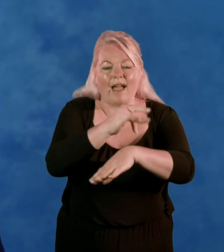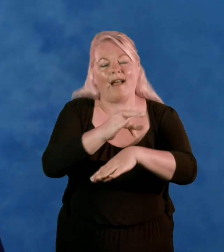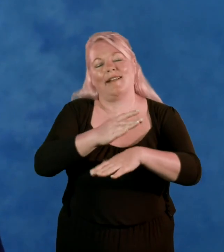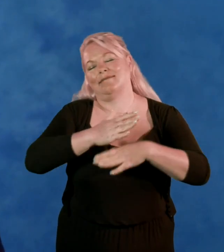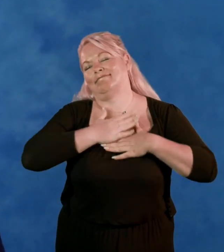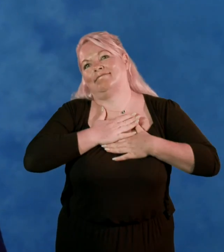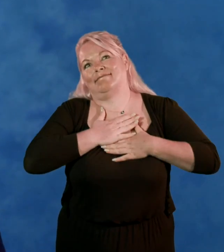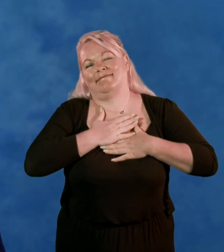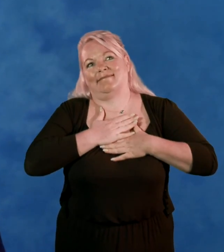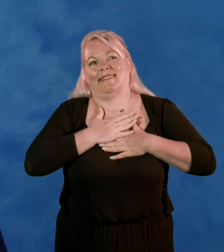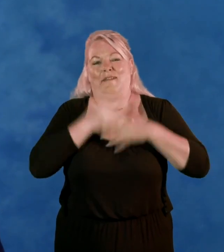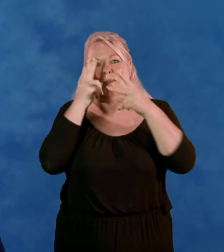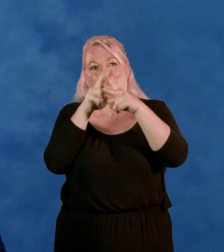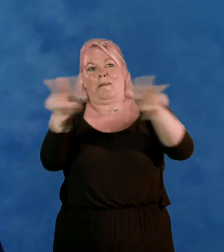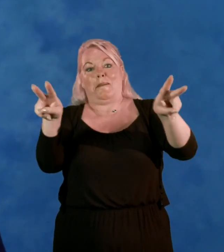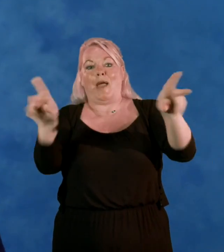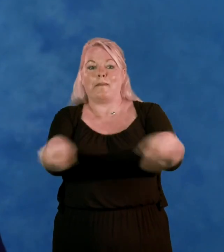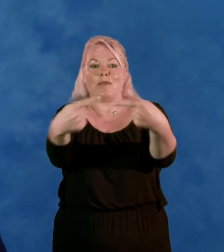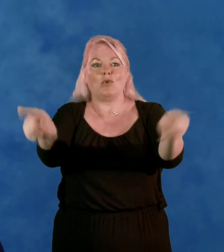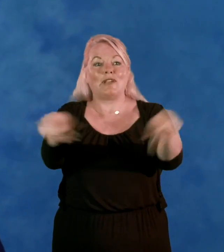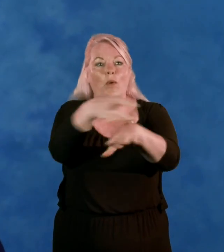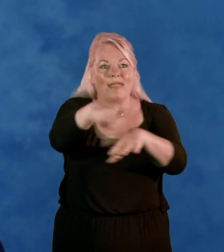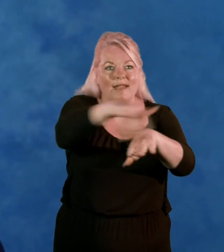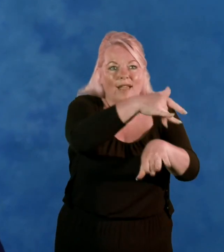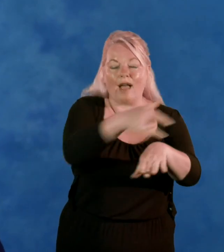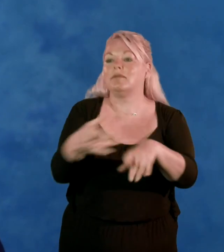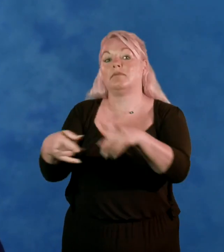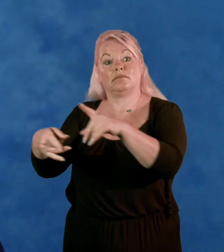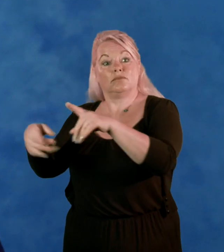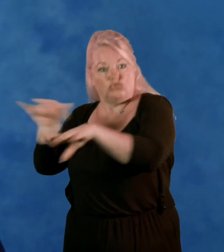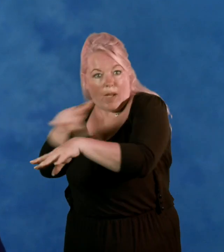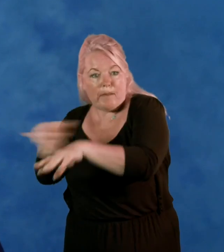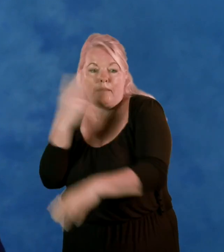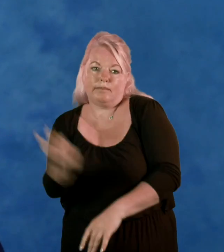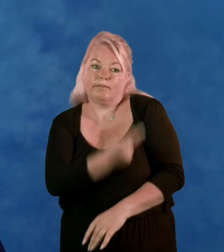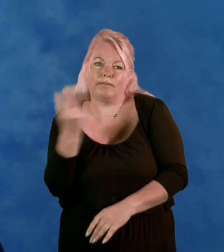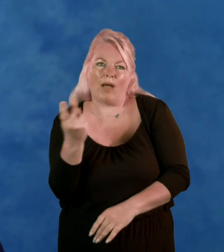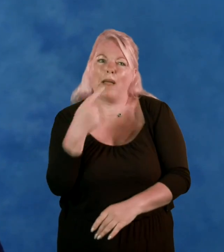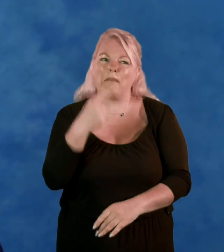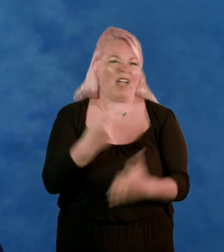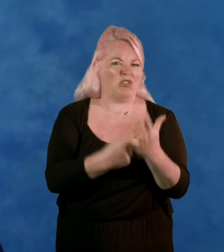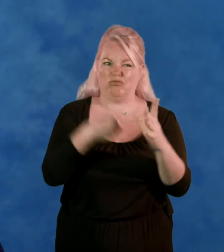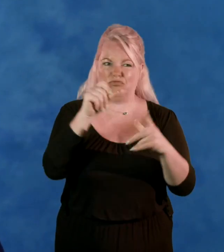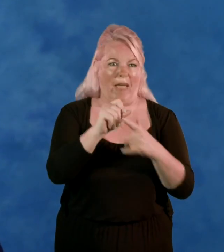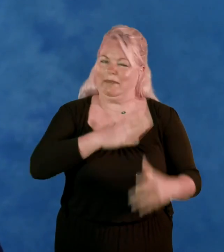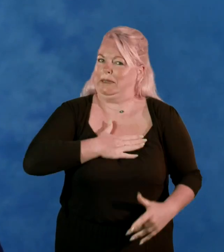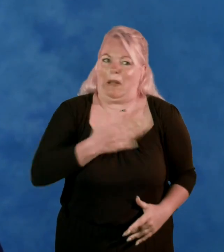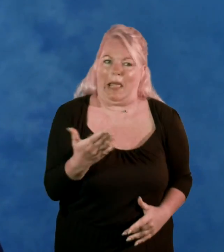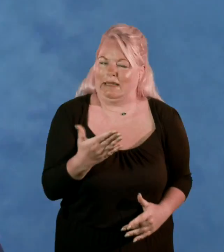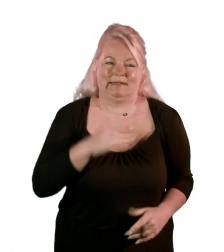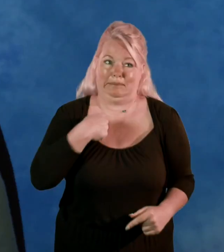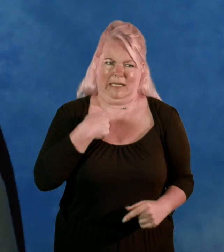watch musical theatre as well as stage. But still won't like rap. You're not going to get me to do